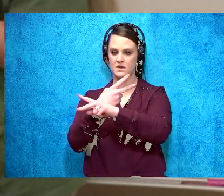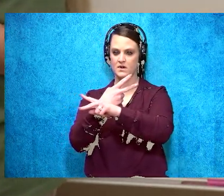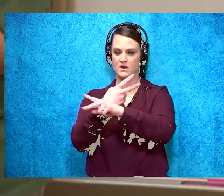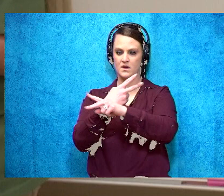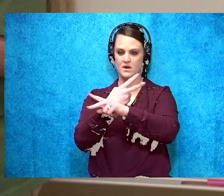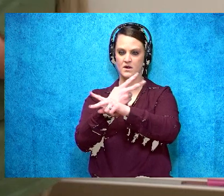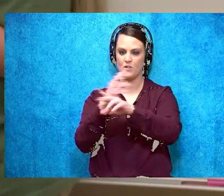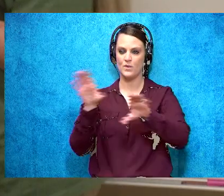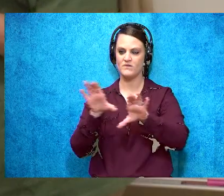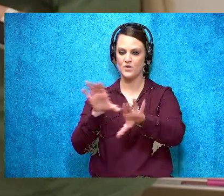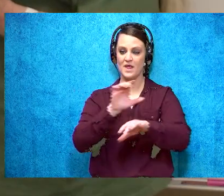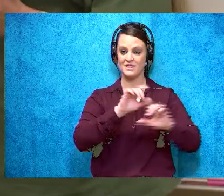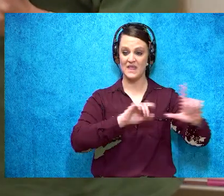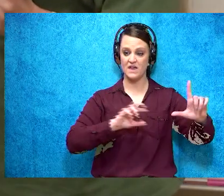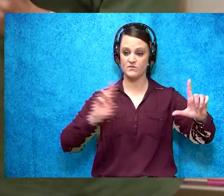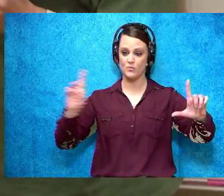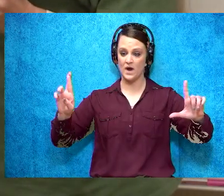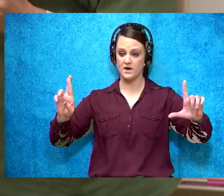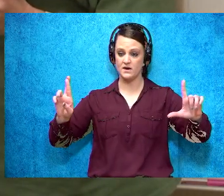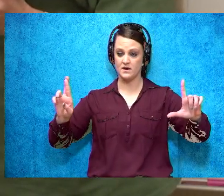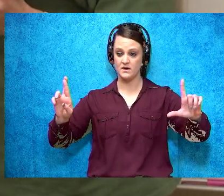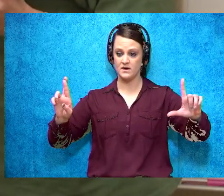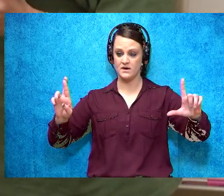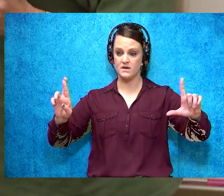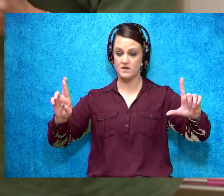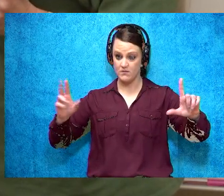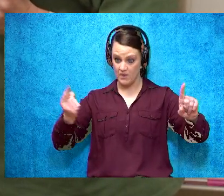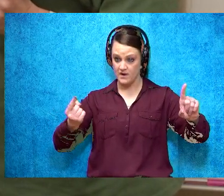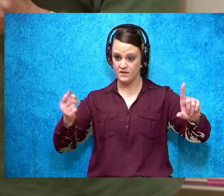to do it from left to right, don't we?